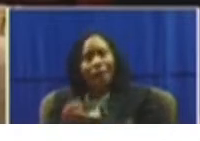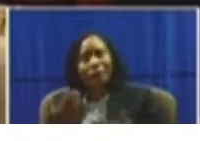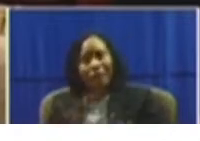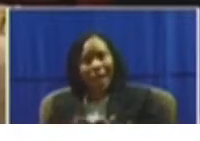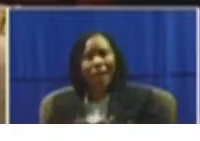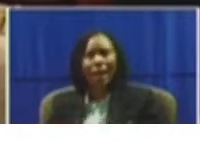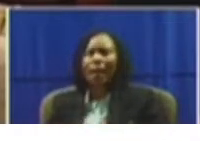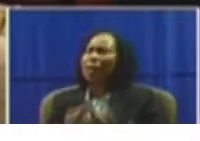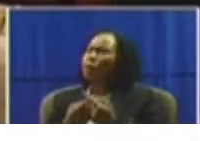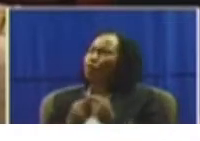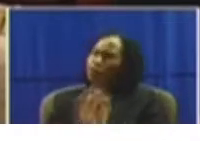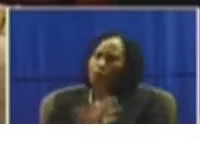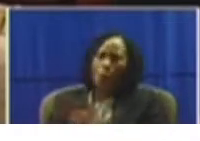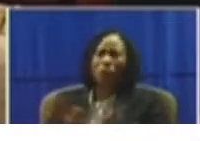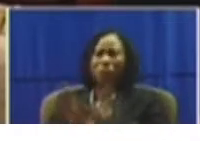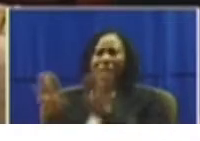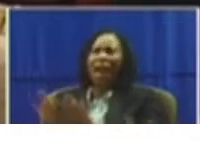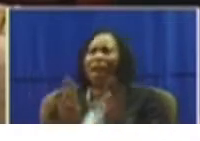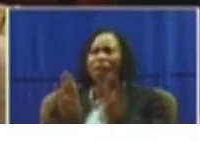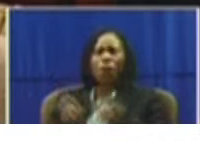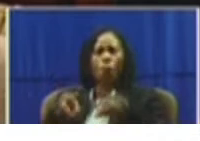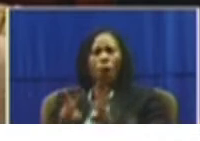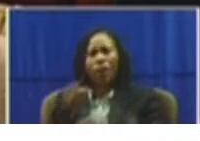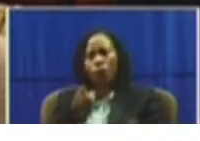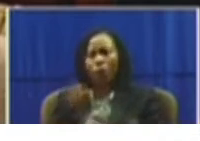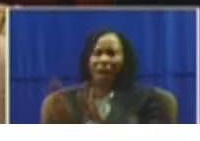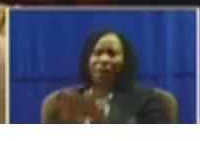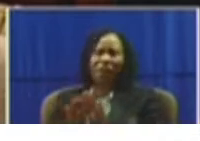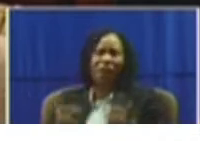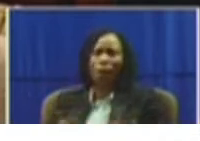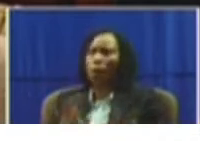without behaving in the manner in which we are behaving right now.